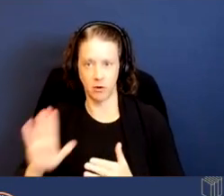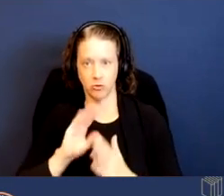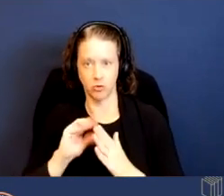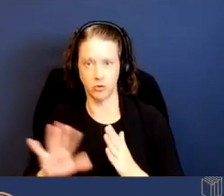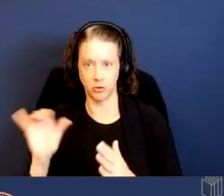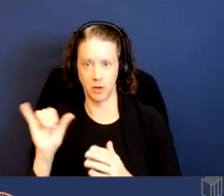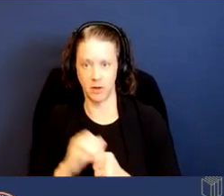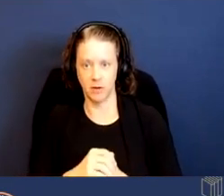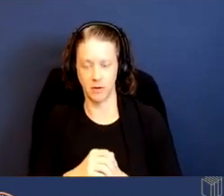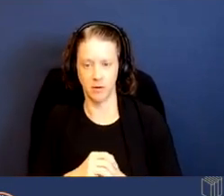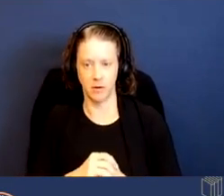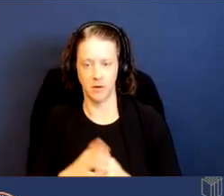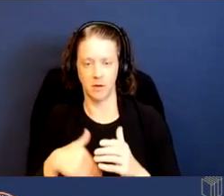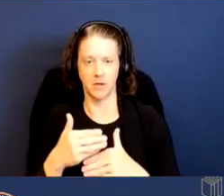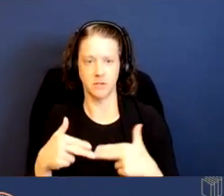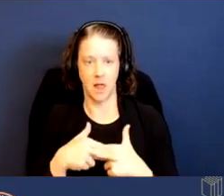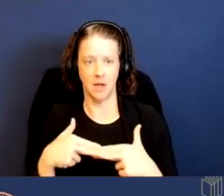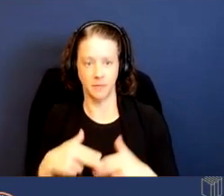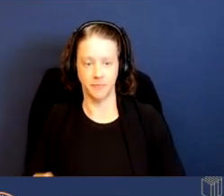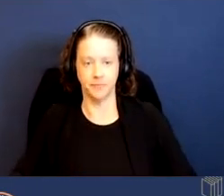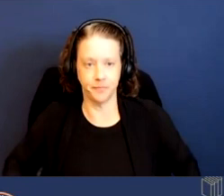You can head to the next slide.